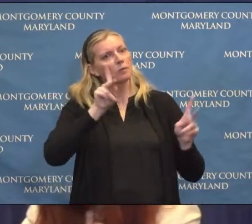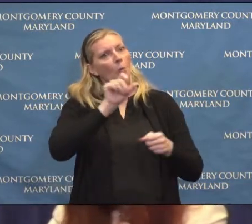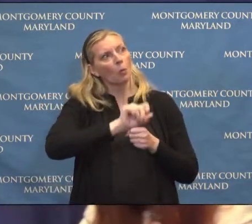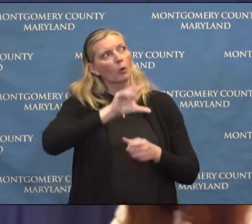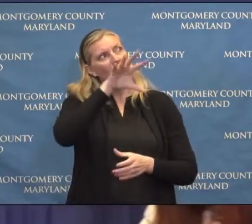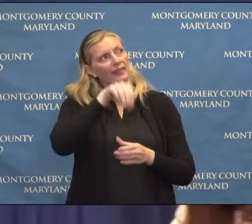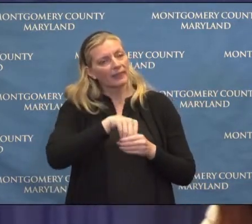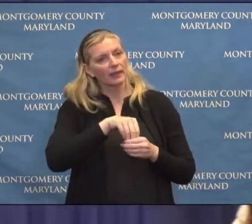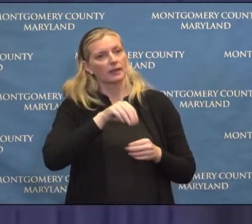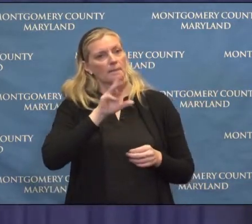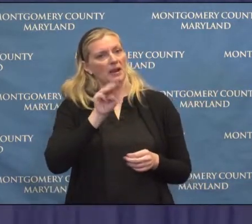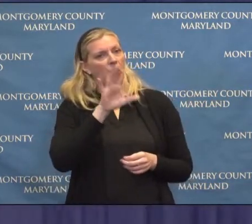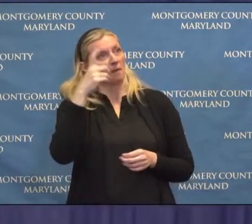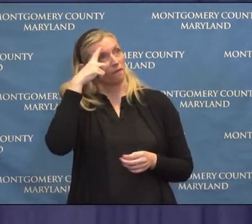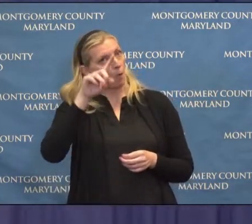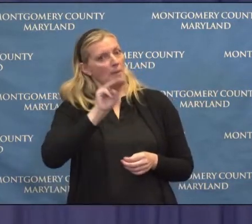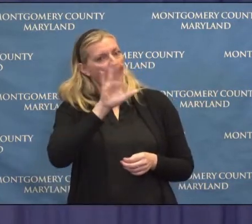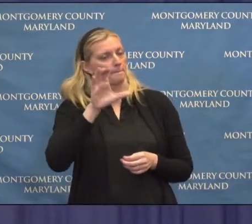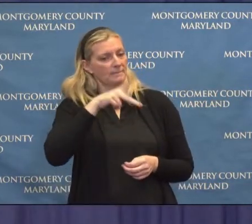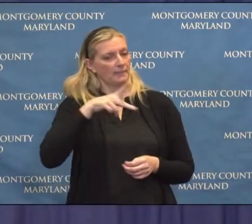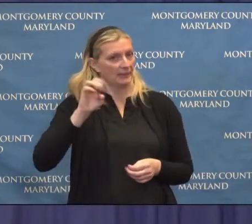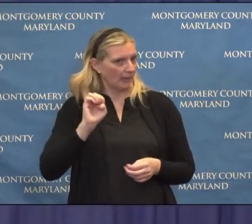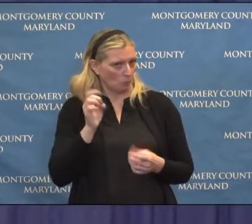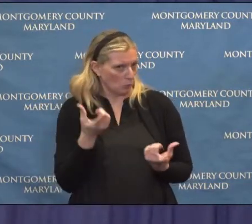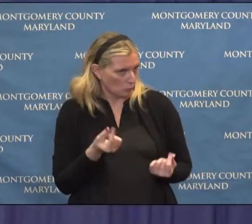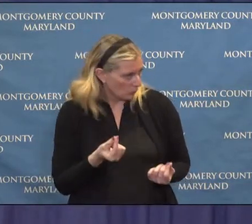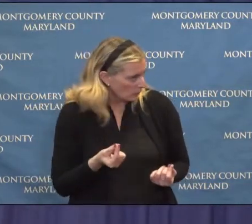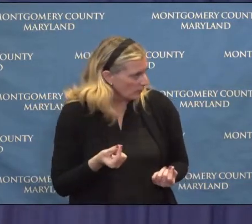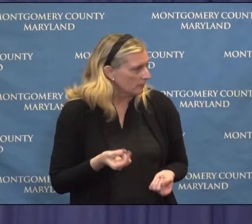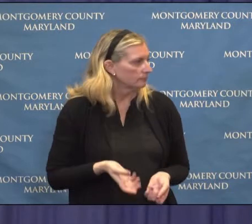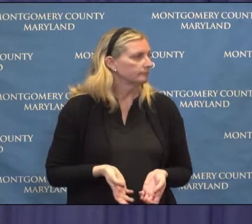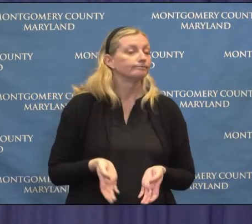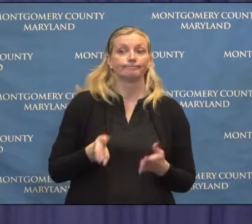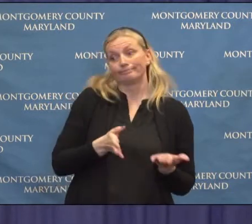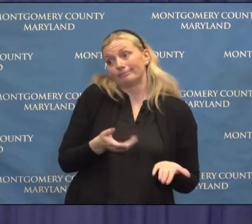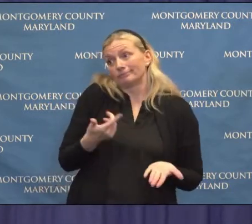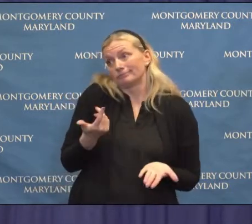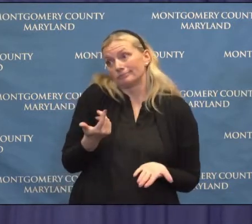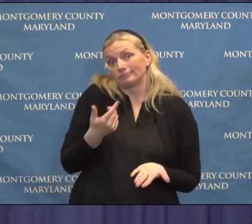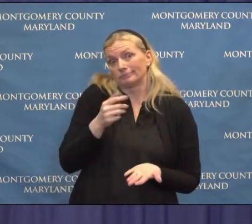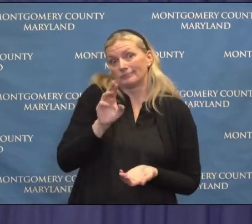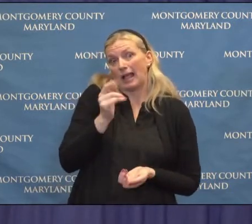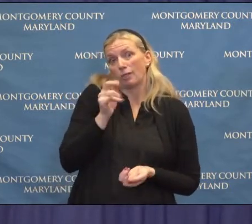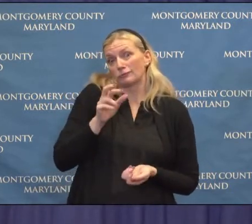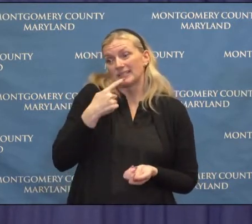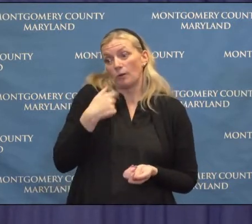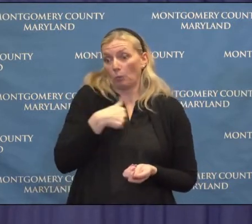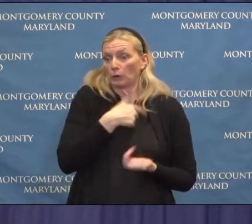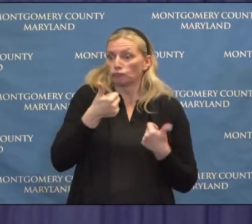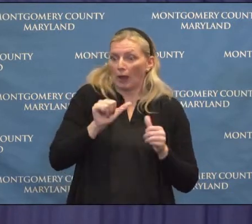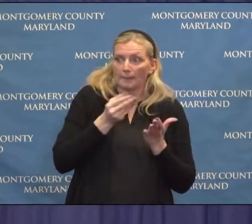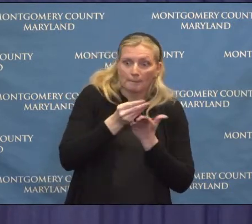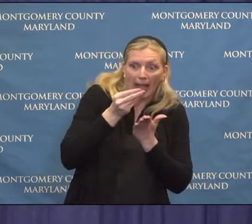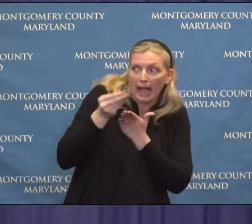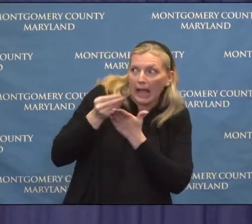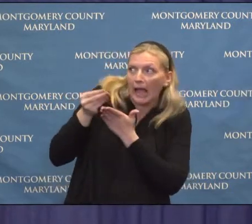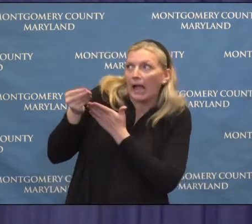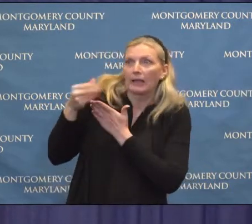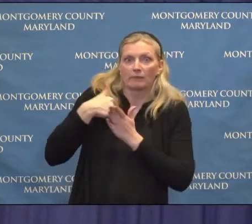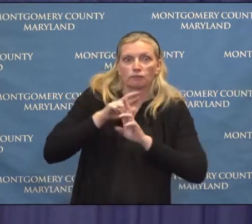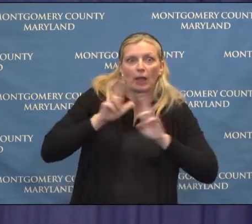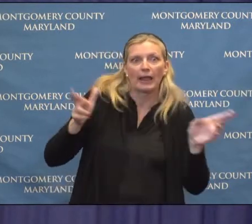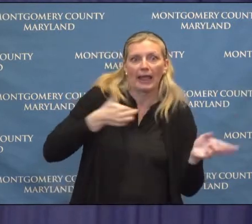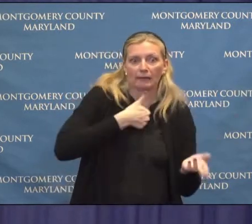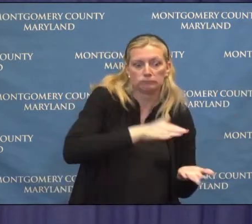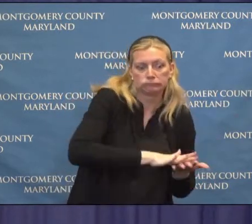others? We've been trying to buy as much of it as we can get without limit. You know, I